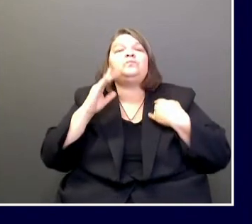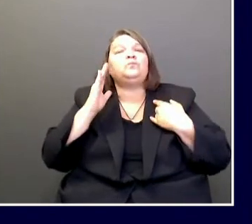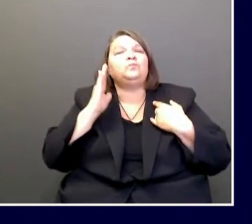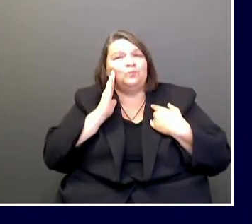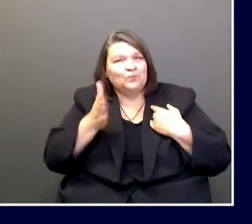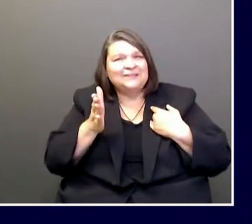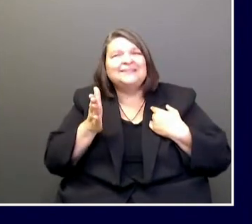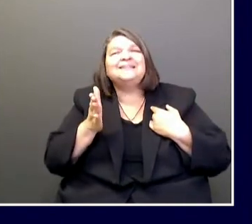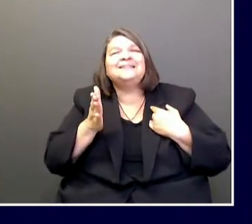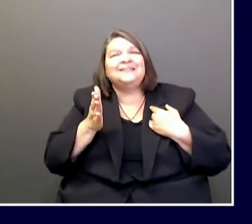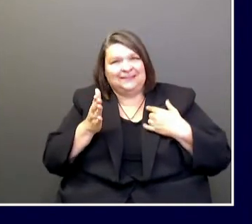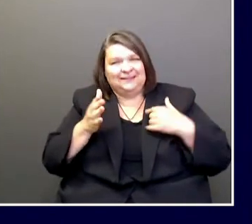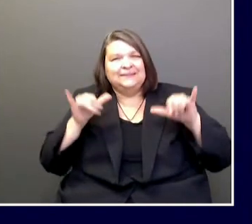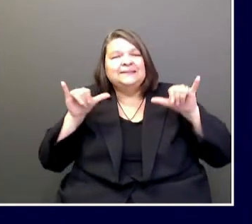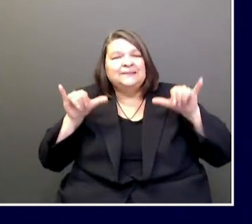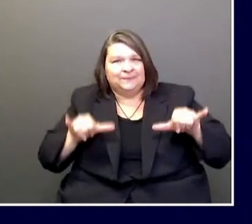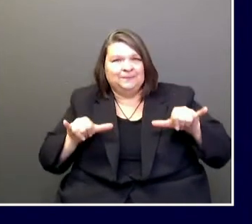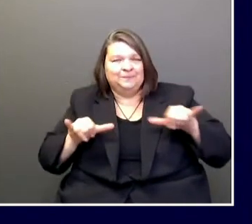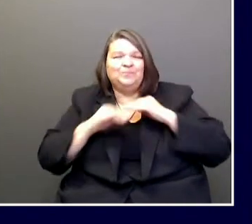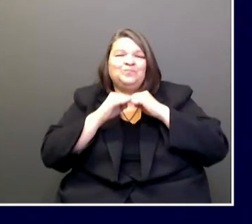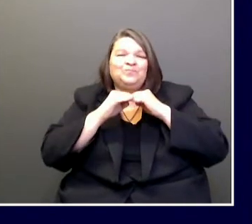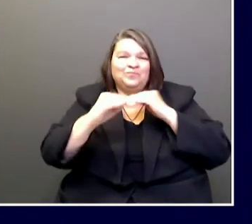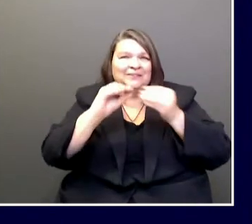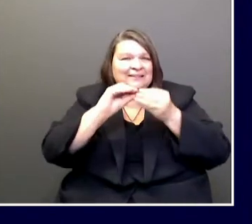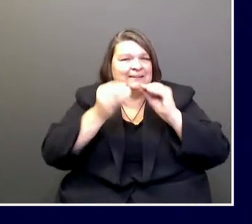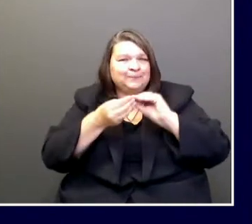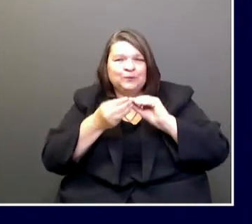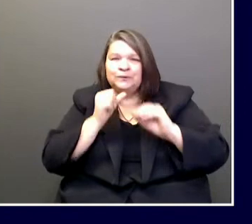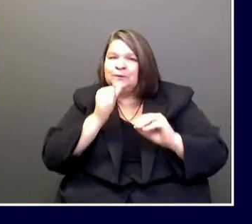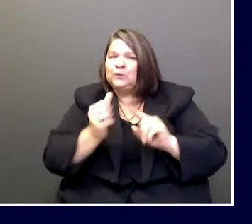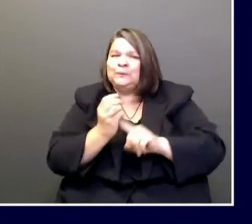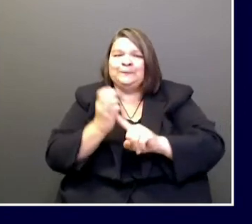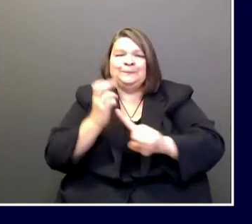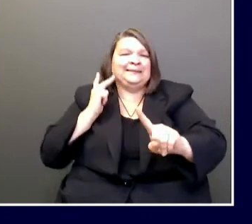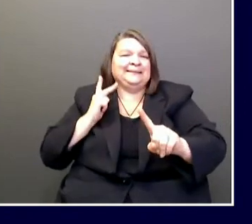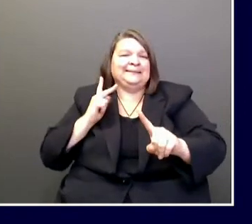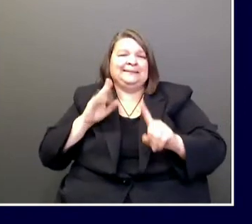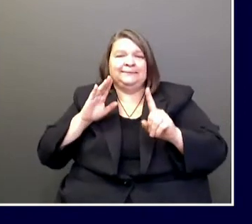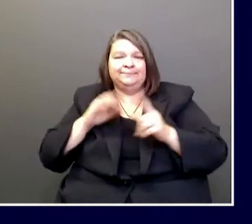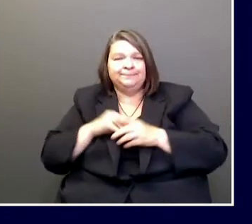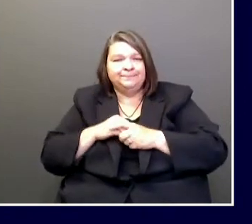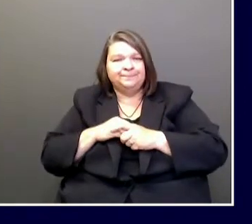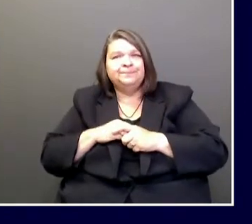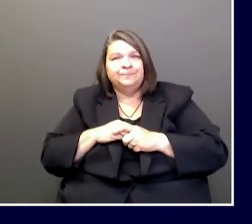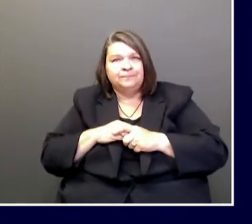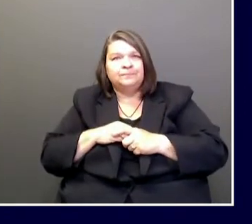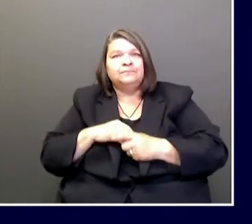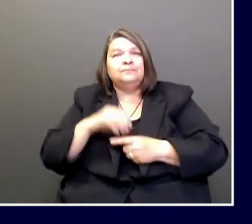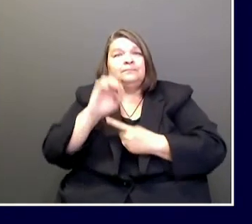you. Thanks, Megan. Over to Emily at the Sun Journal.